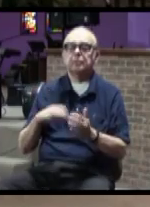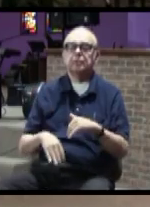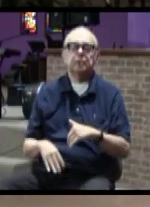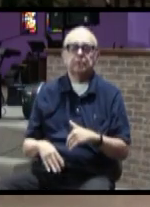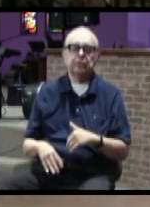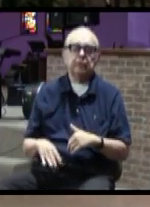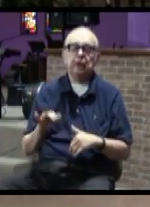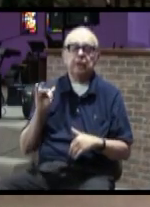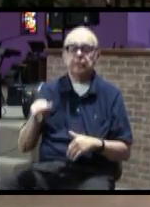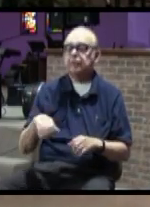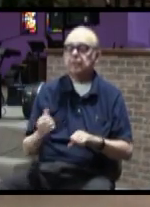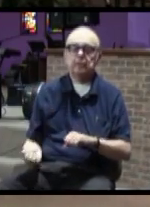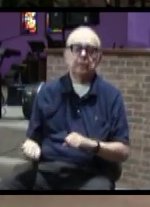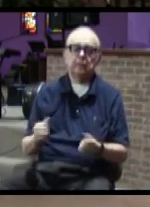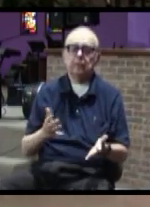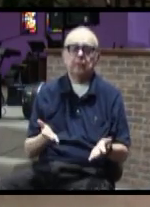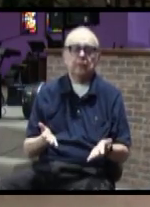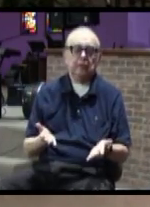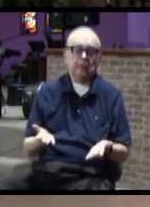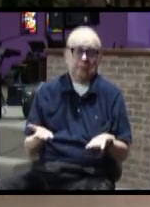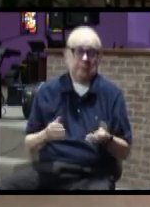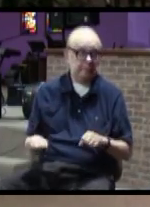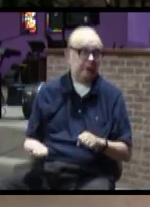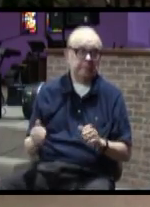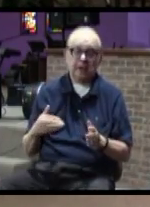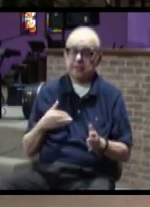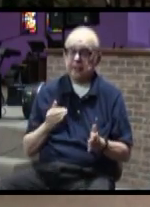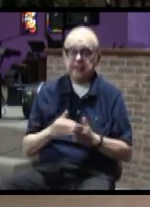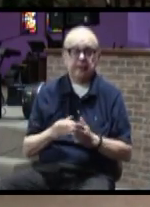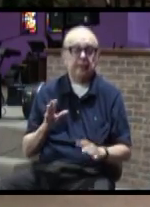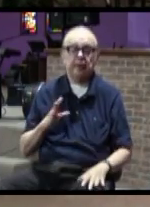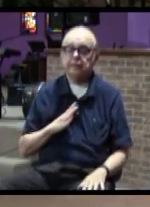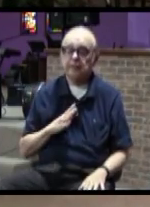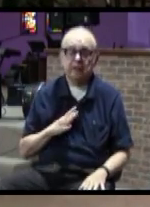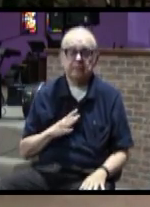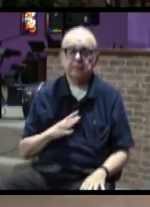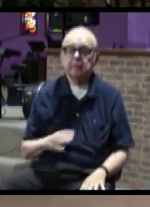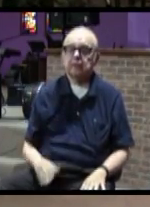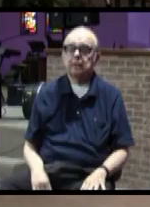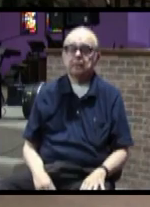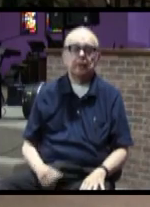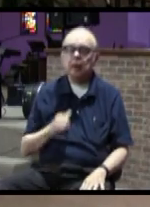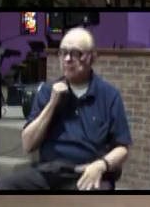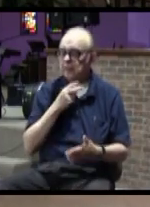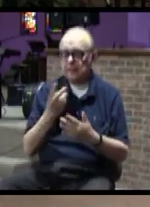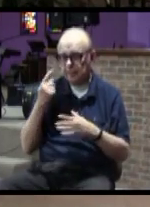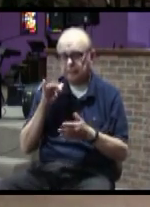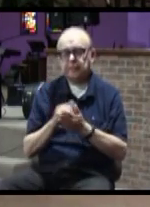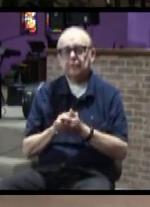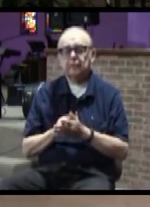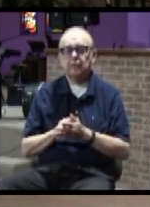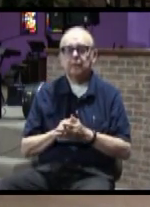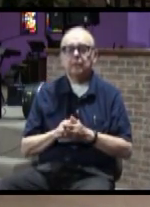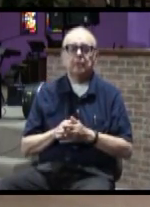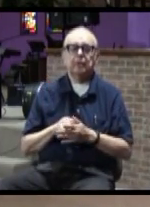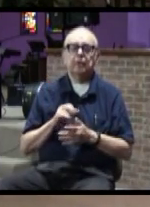under? Don't worry about it, you're still baptized. If you want to get baptized again, go for it. God ain't going to fault you